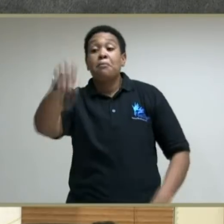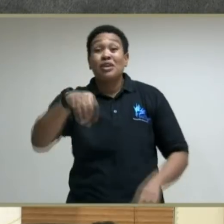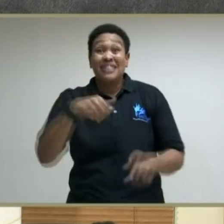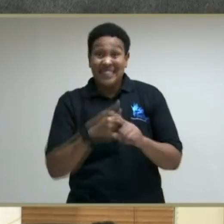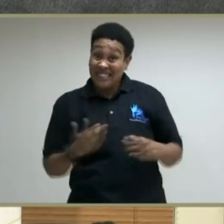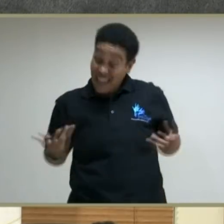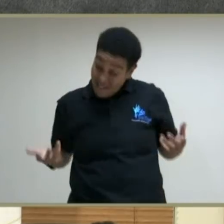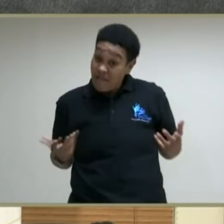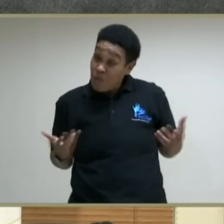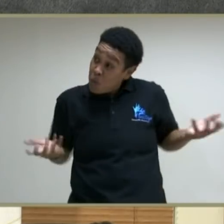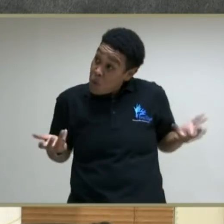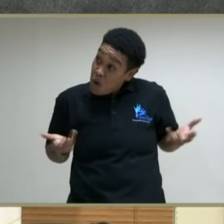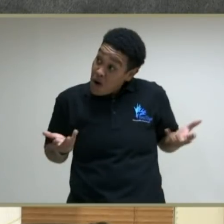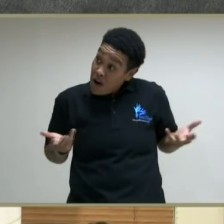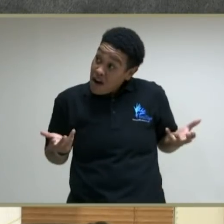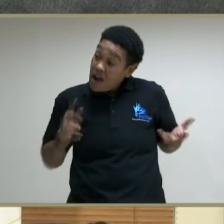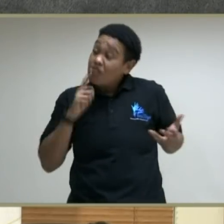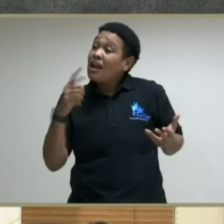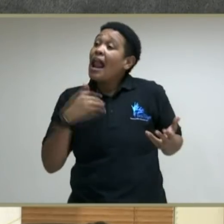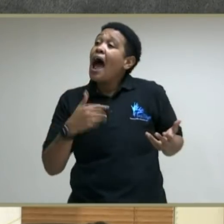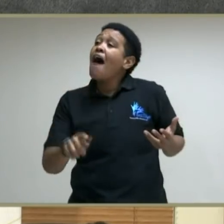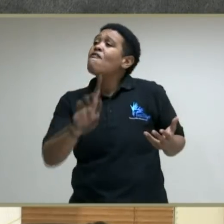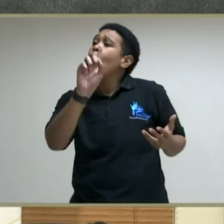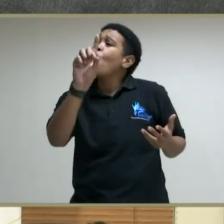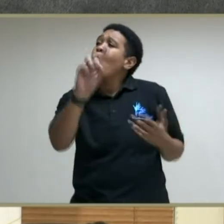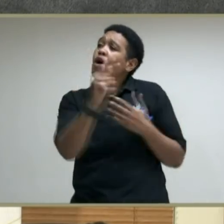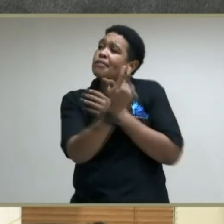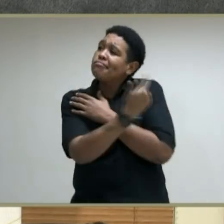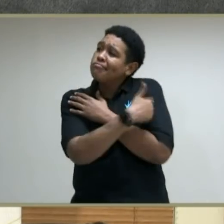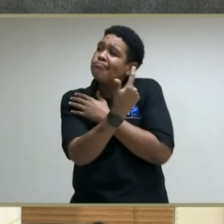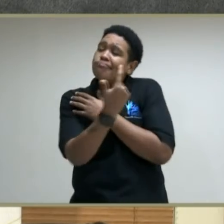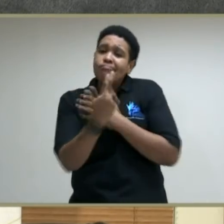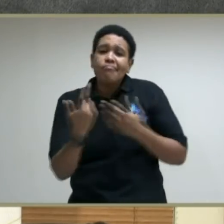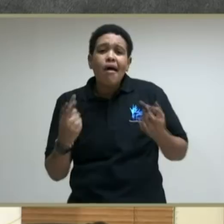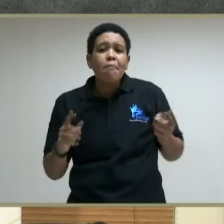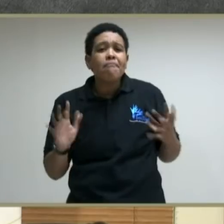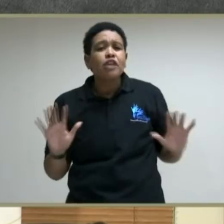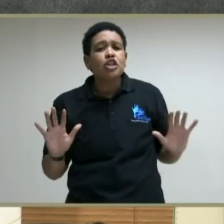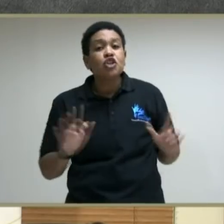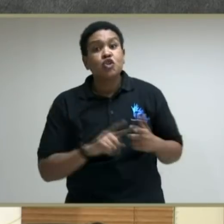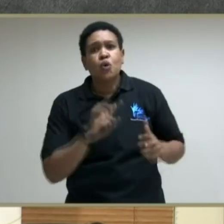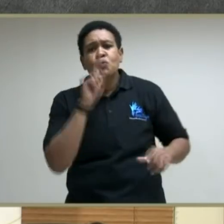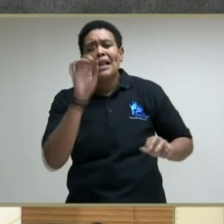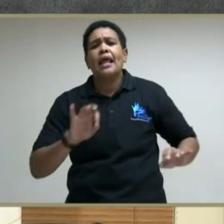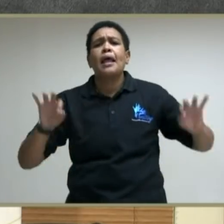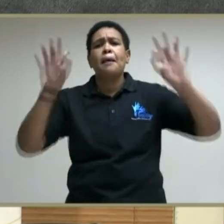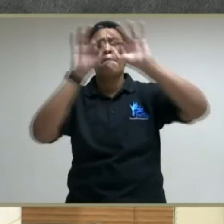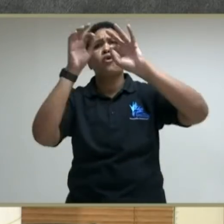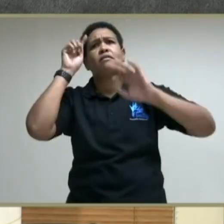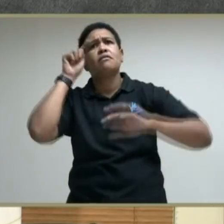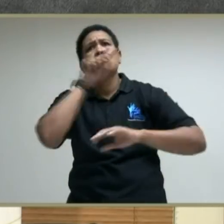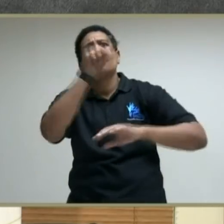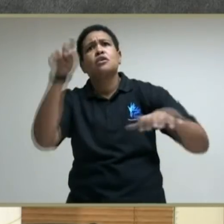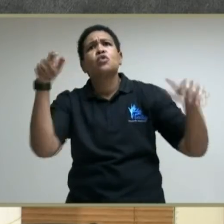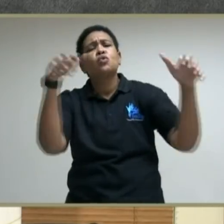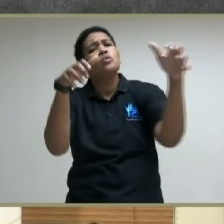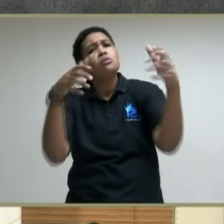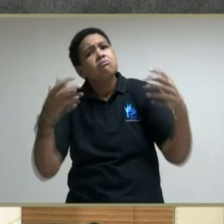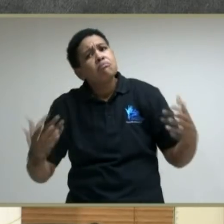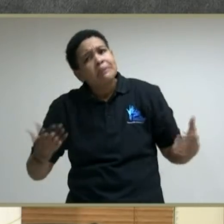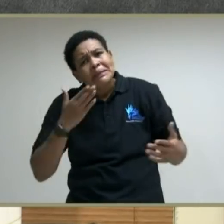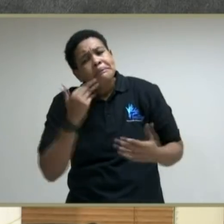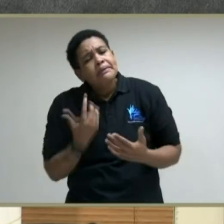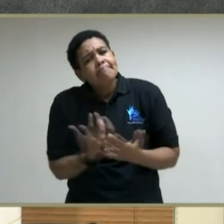11.8% have had one dose of vaccine. So very important for these groups